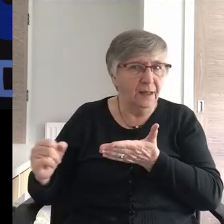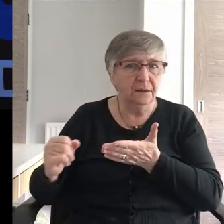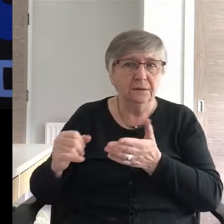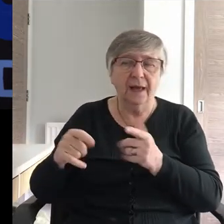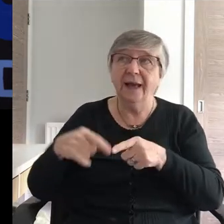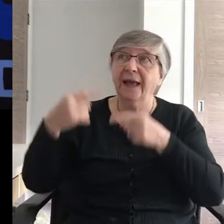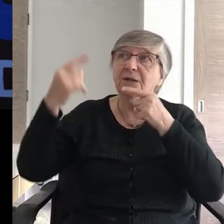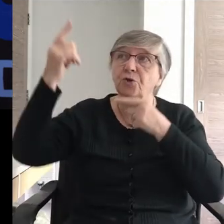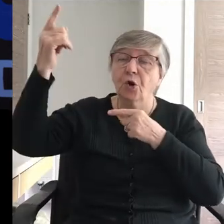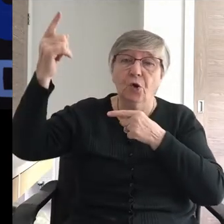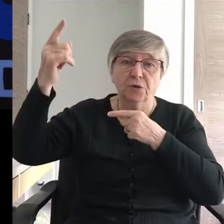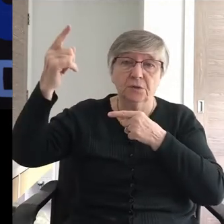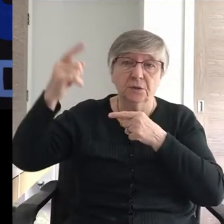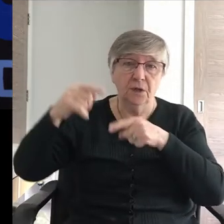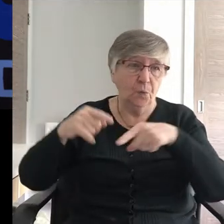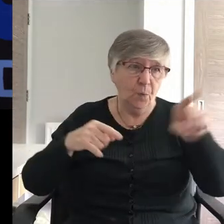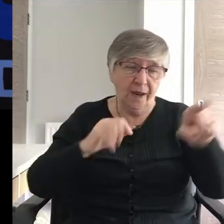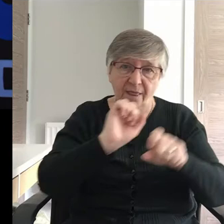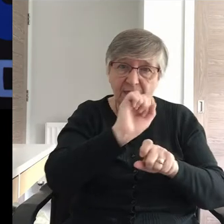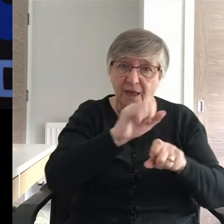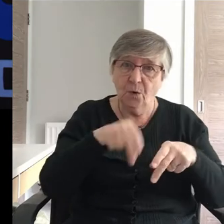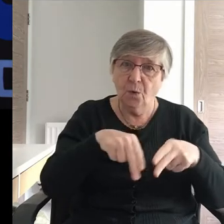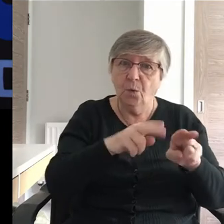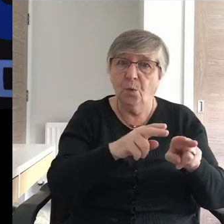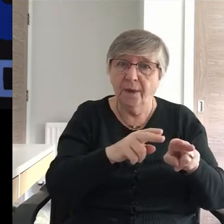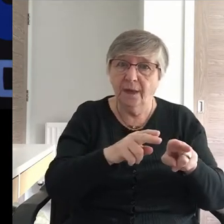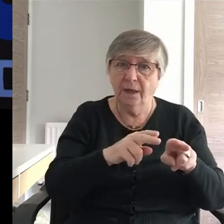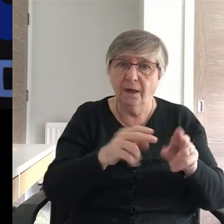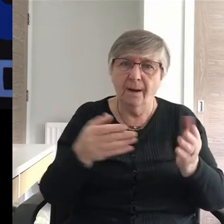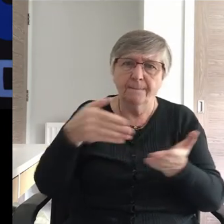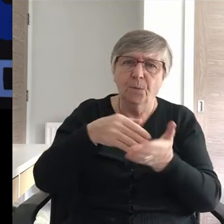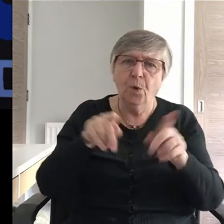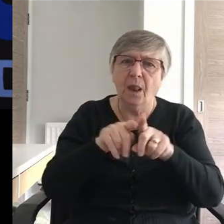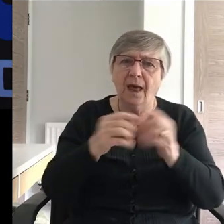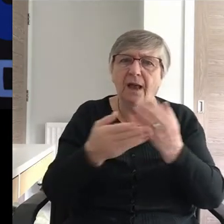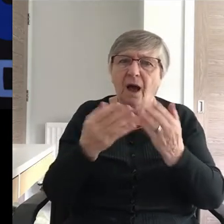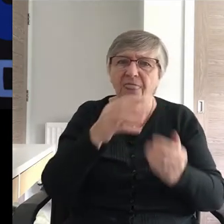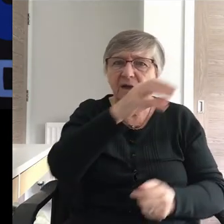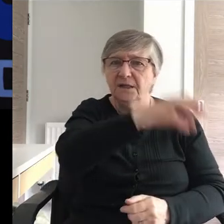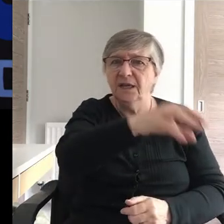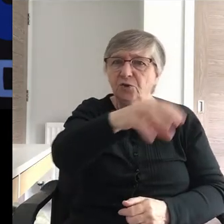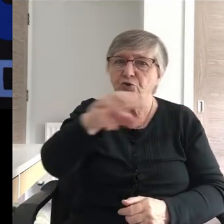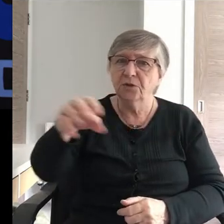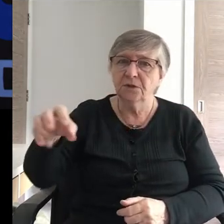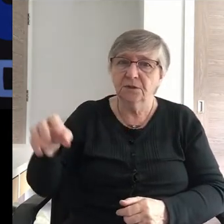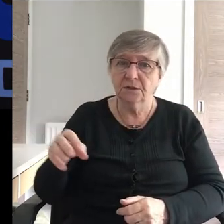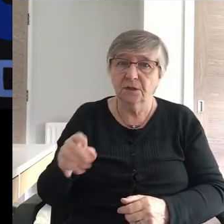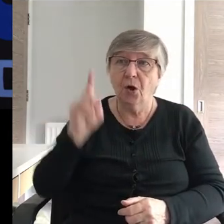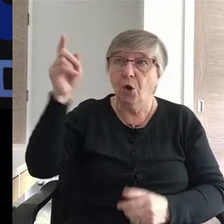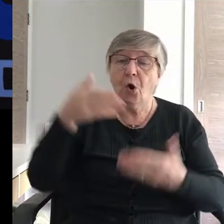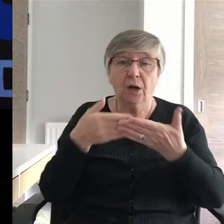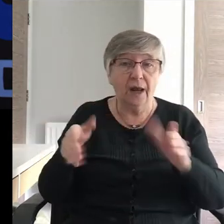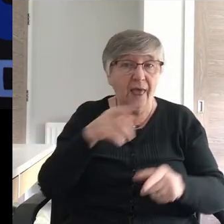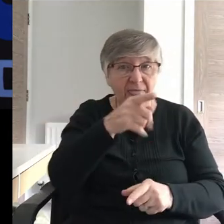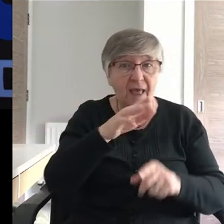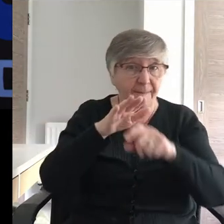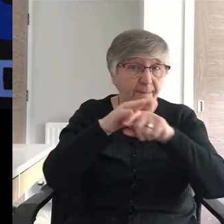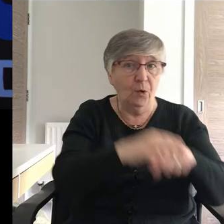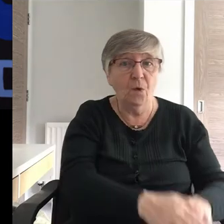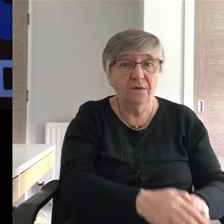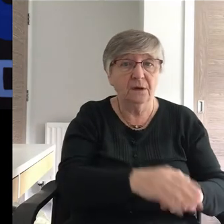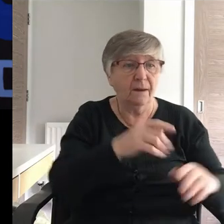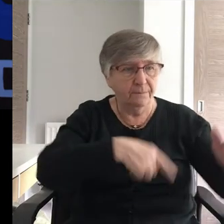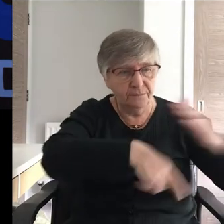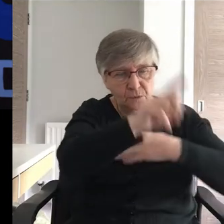went their own way, increasingly becoming more like the other peoples round about them. And God let them be overcome and sent